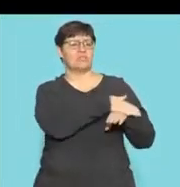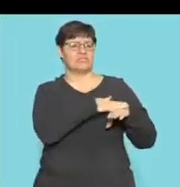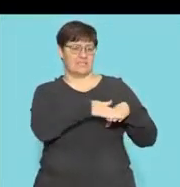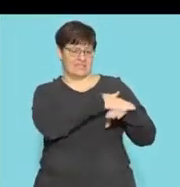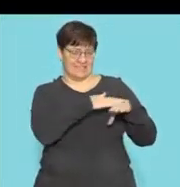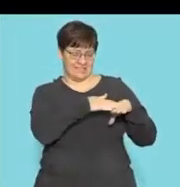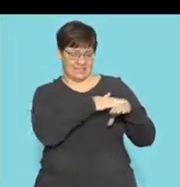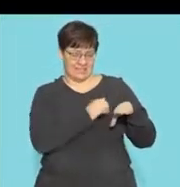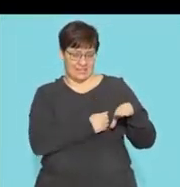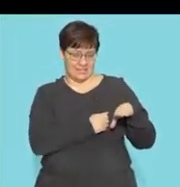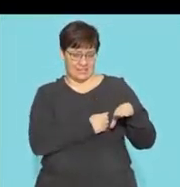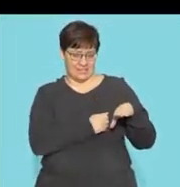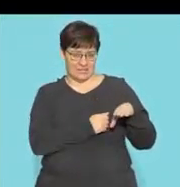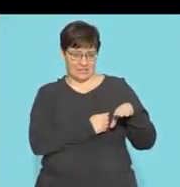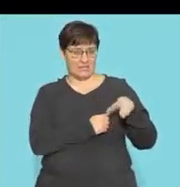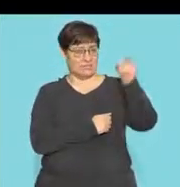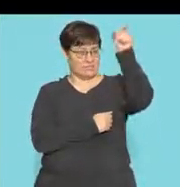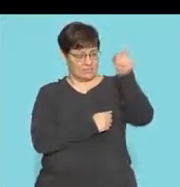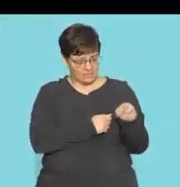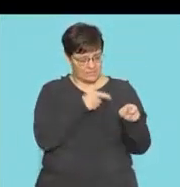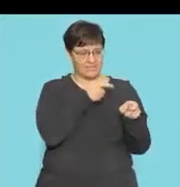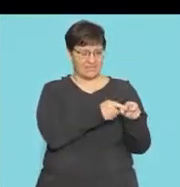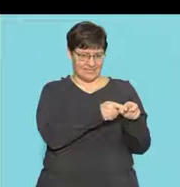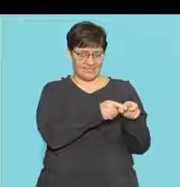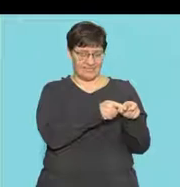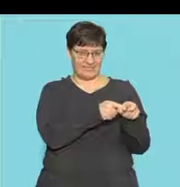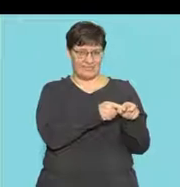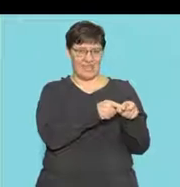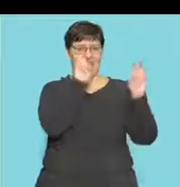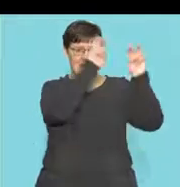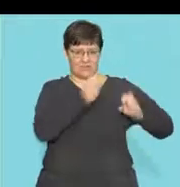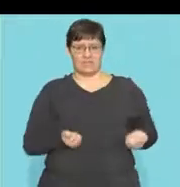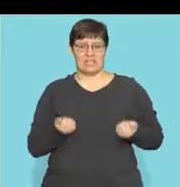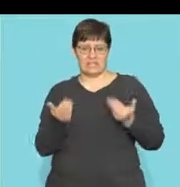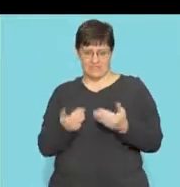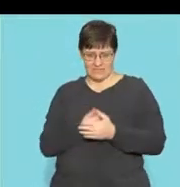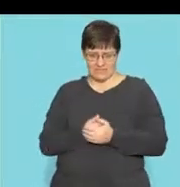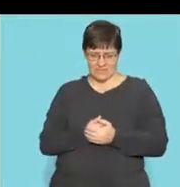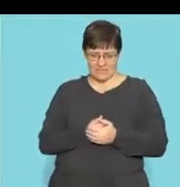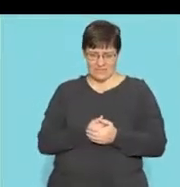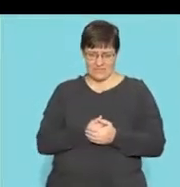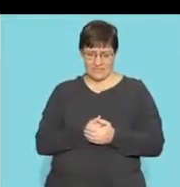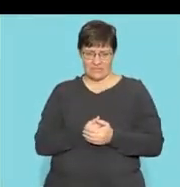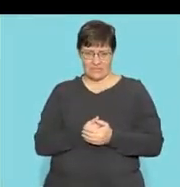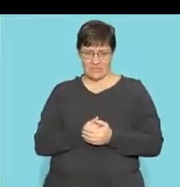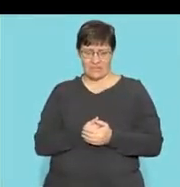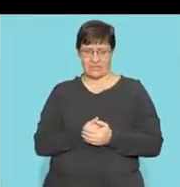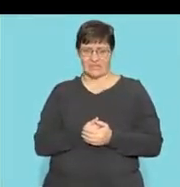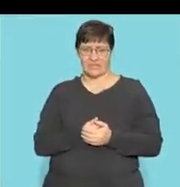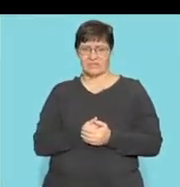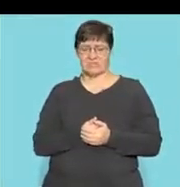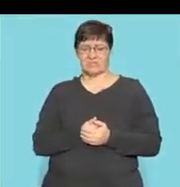surface that will deliver the electricity. That's a conducting surface where